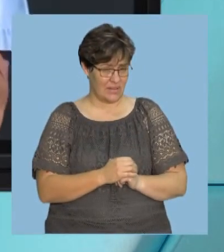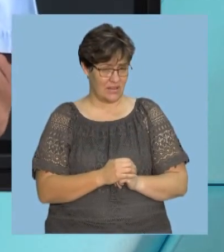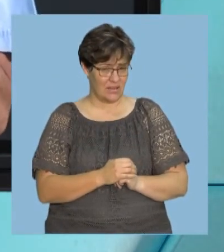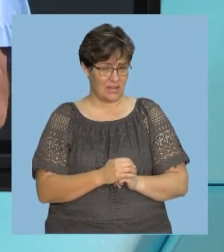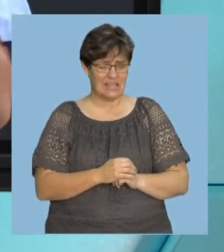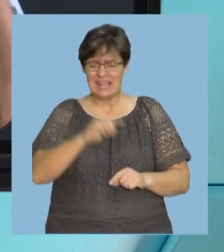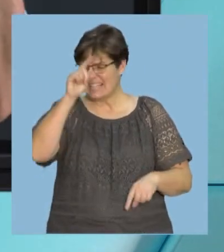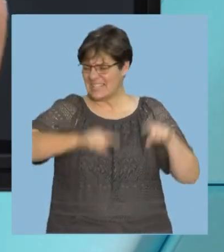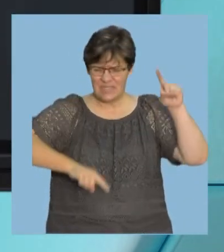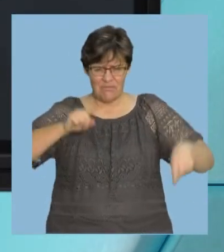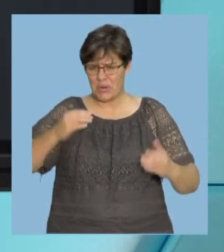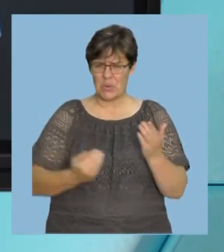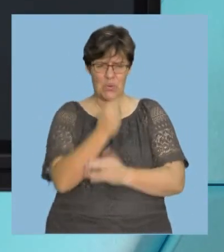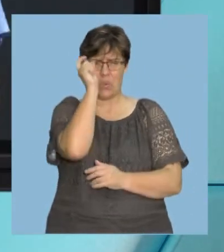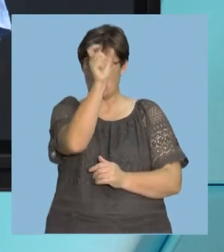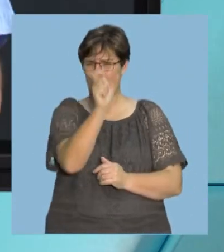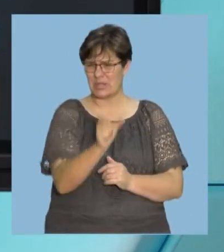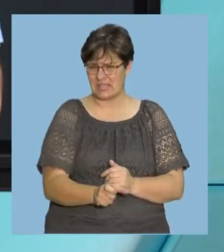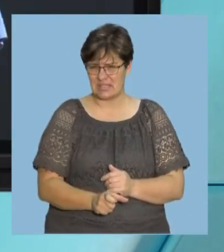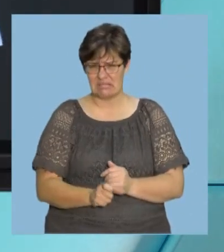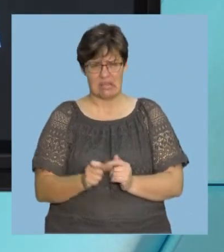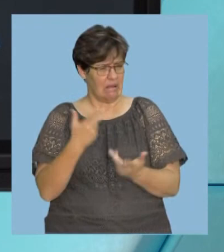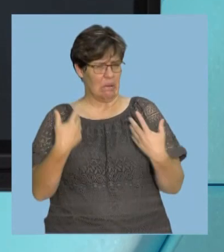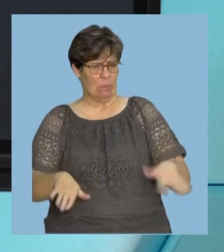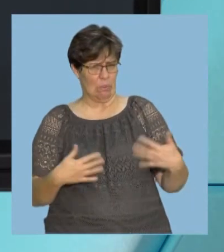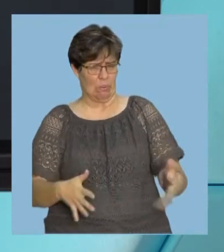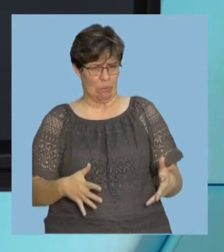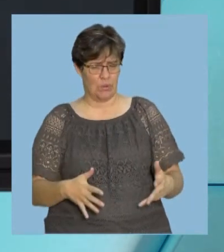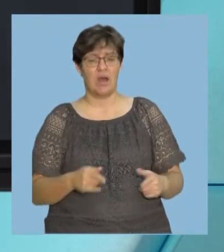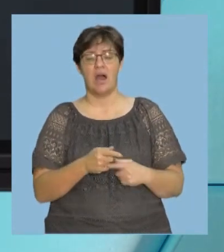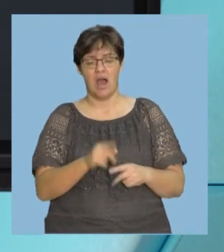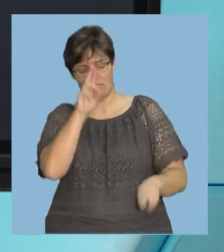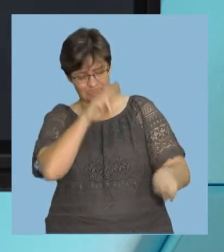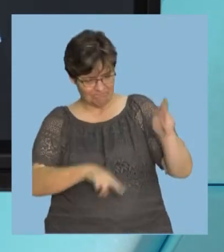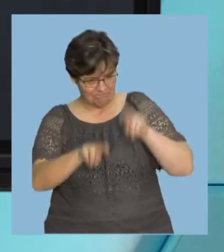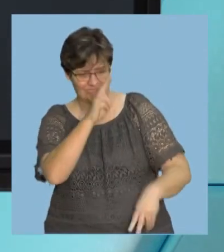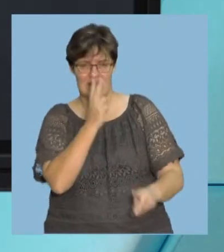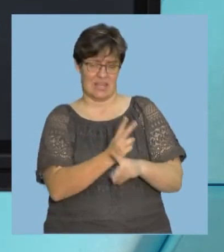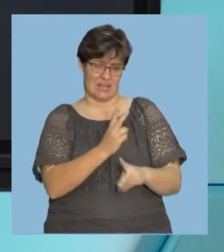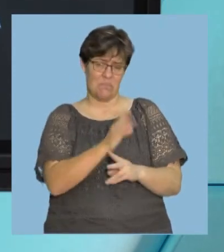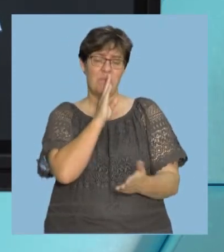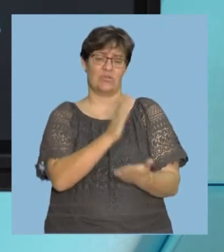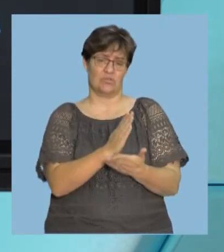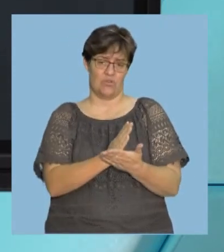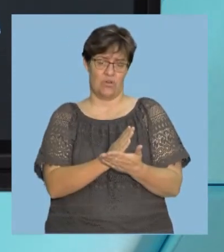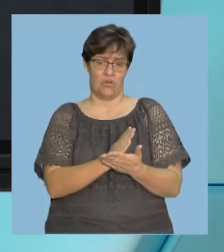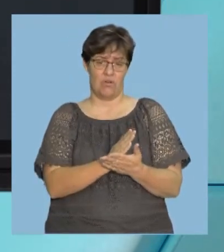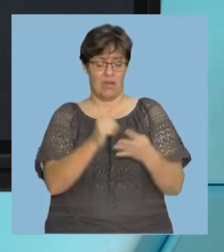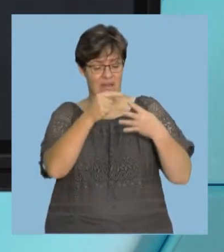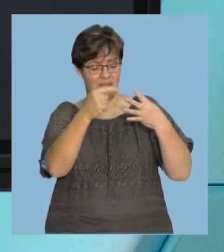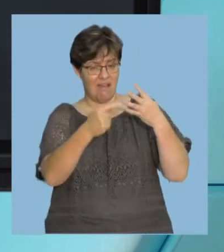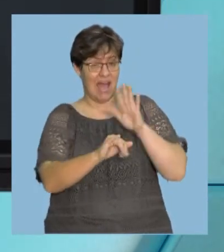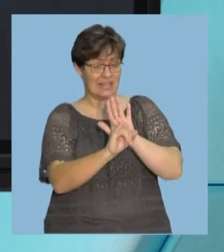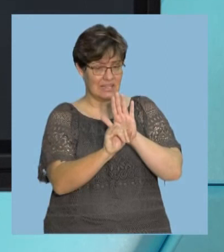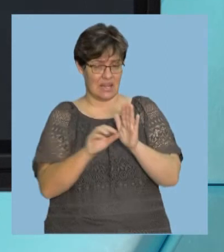very clear. I know we've gone through a lot of different new terms and different terminologies, but please revise this and